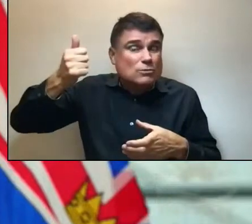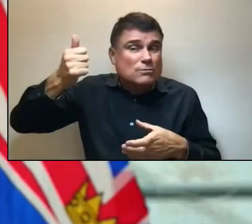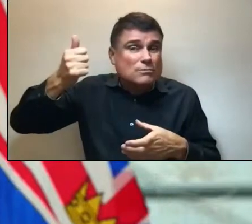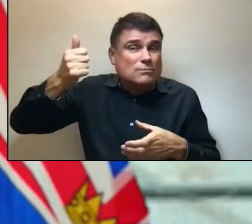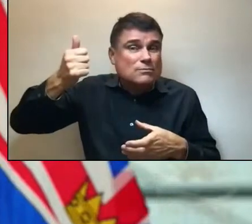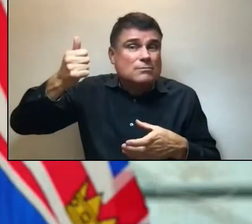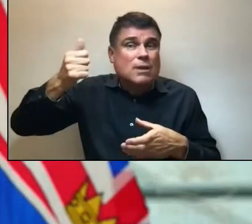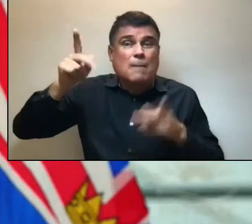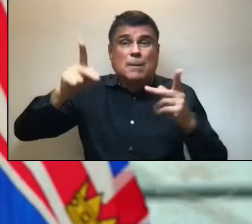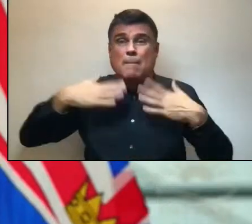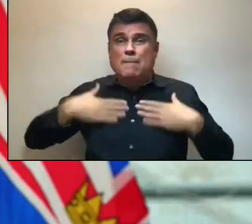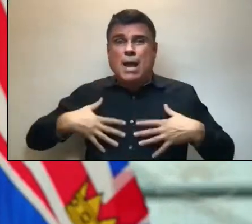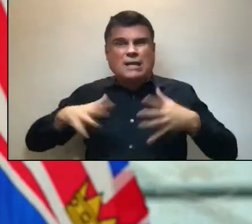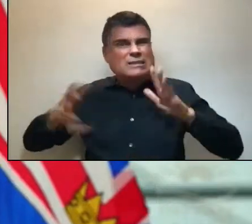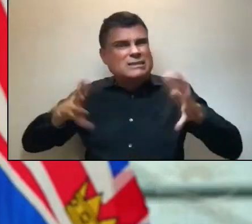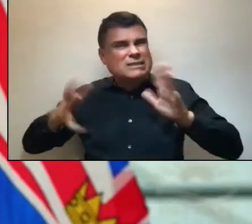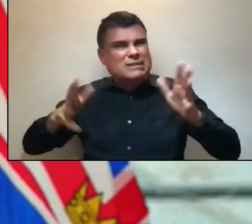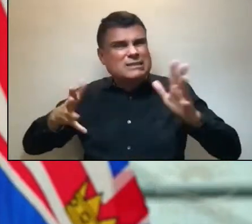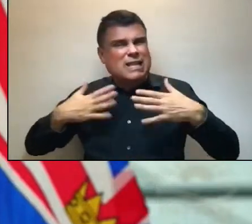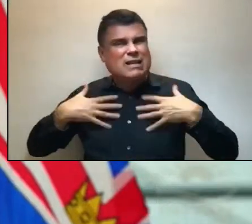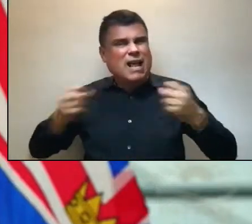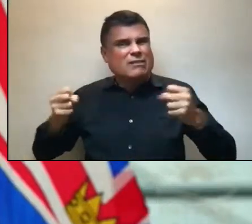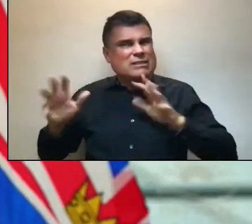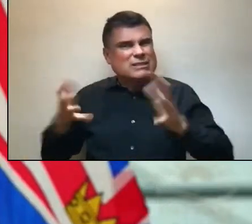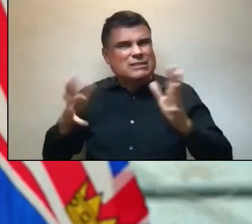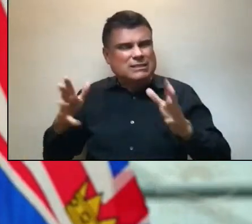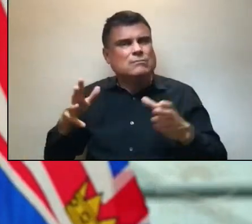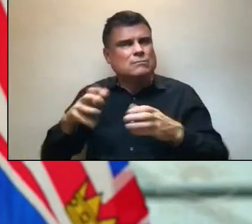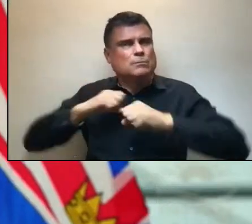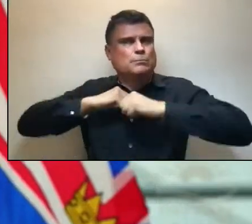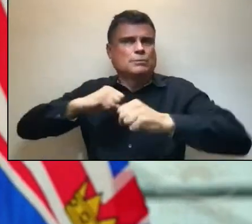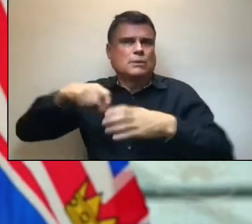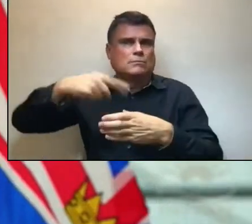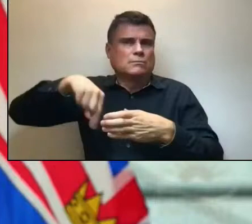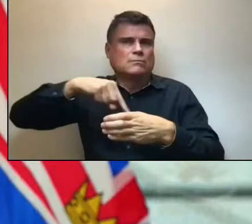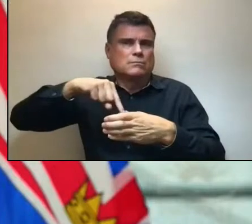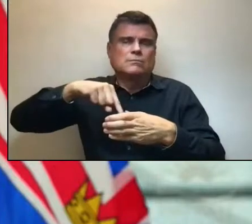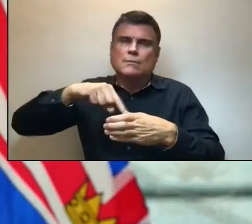compromised. These are important things for us to get through this holiday season.